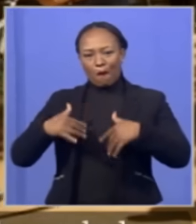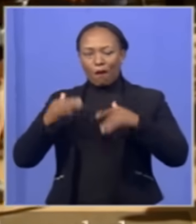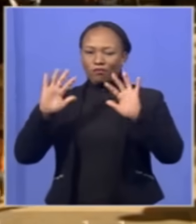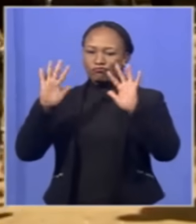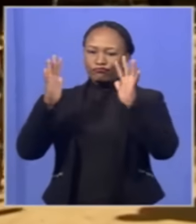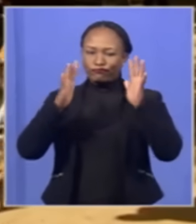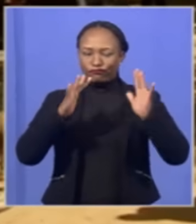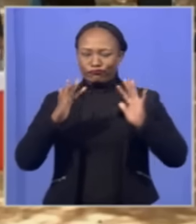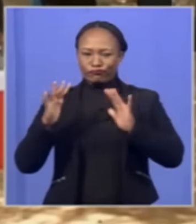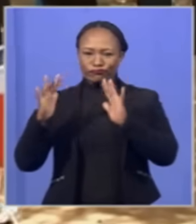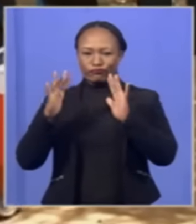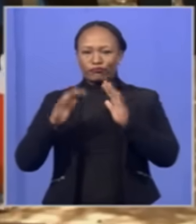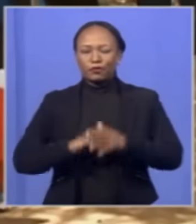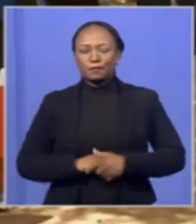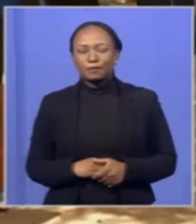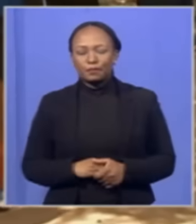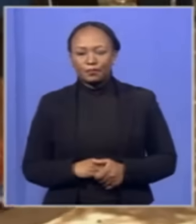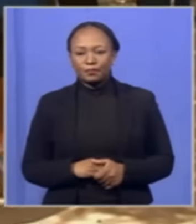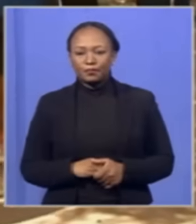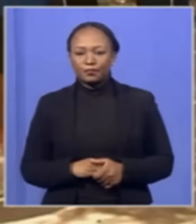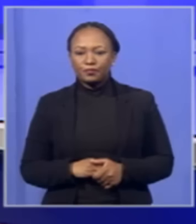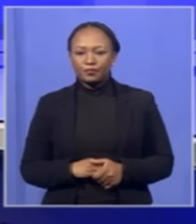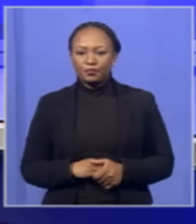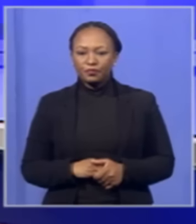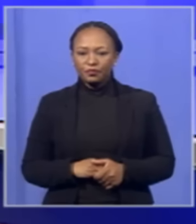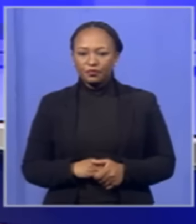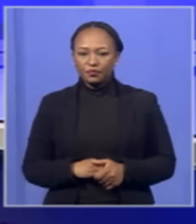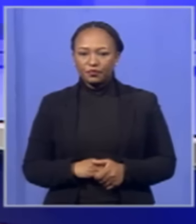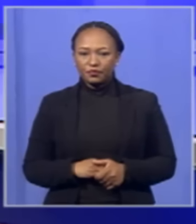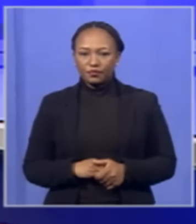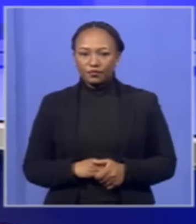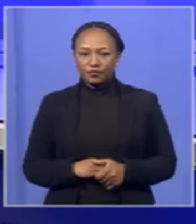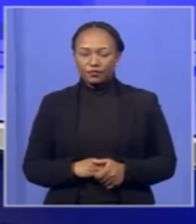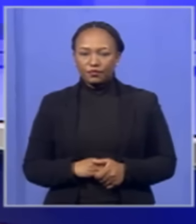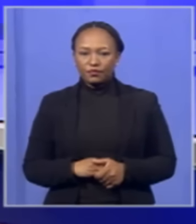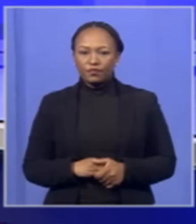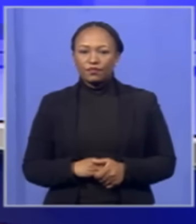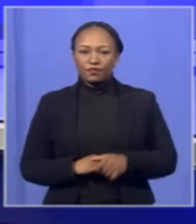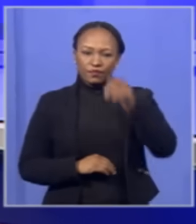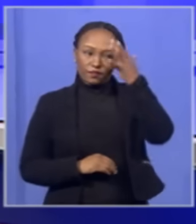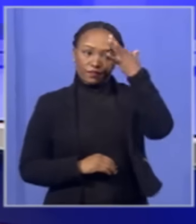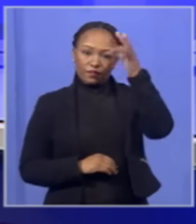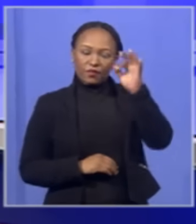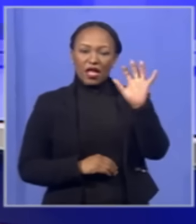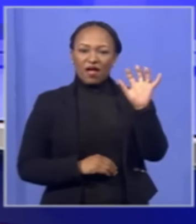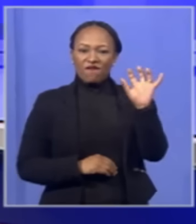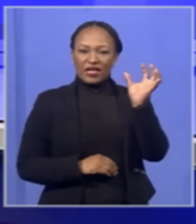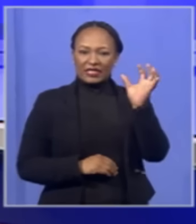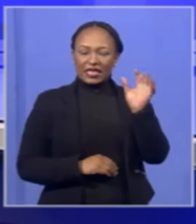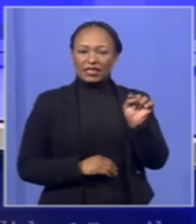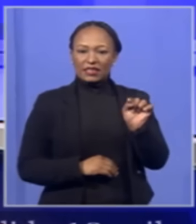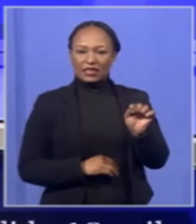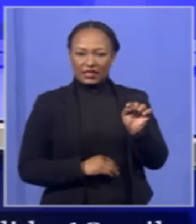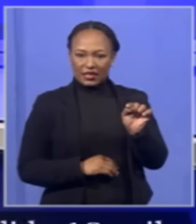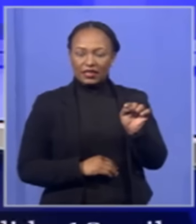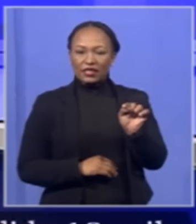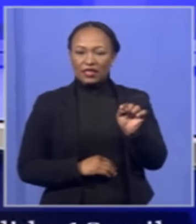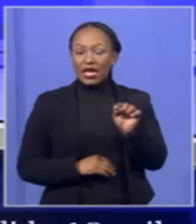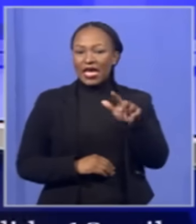tša SABC Mooketsi. Puso ya Free State e betse thoko diranta di le dimilione di